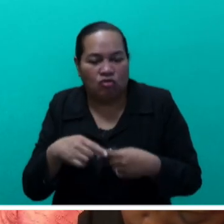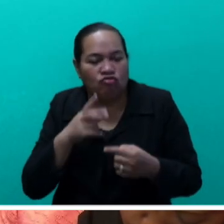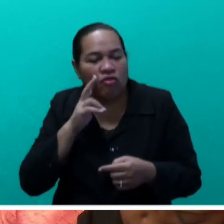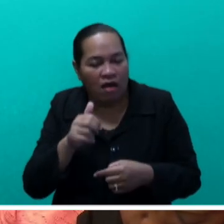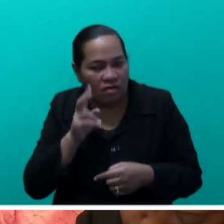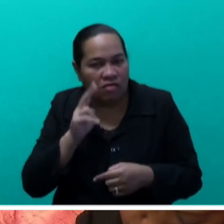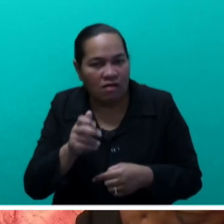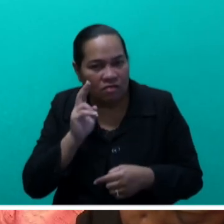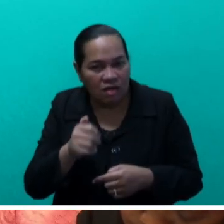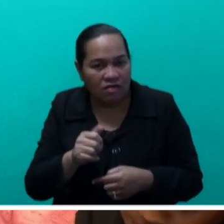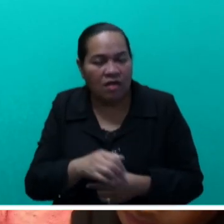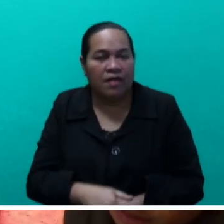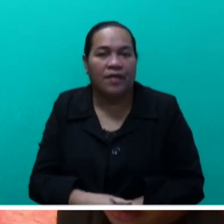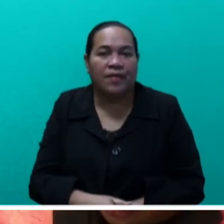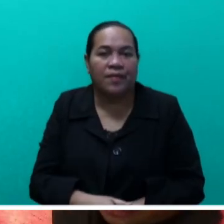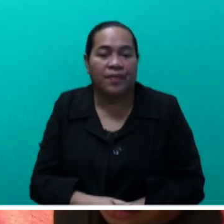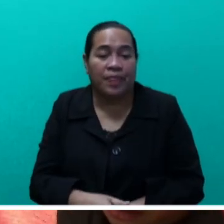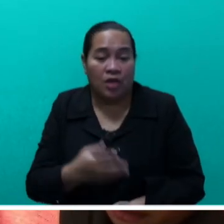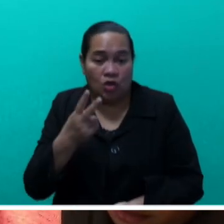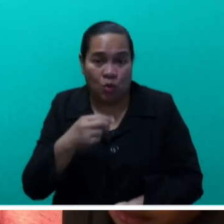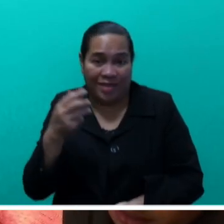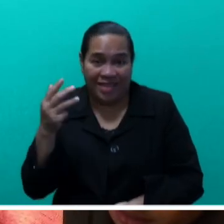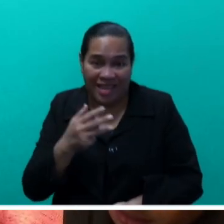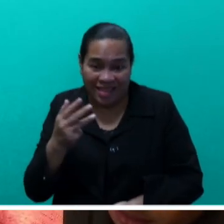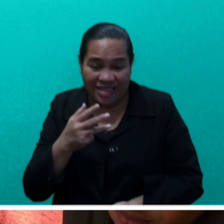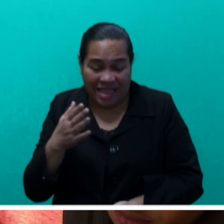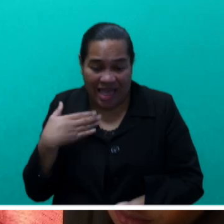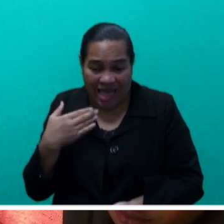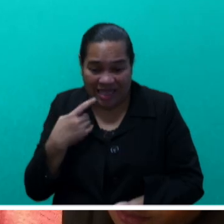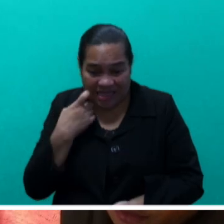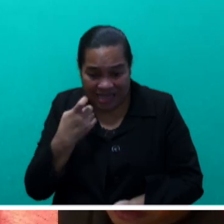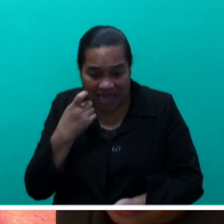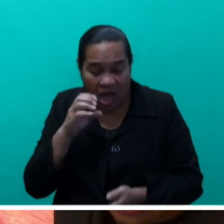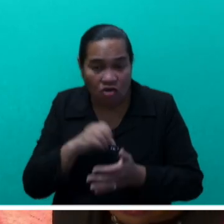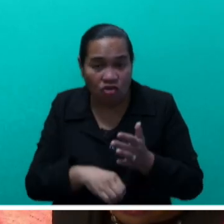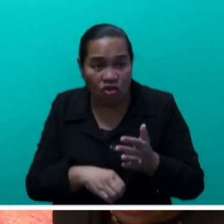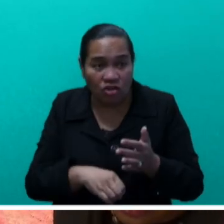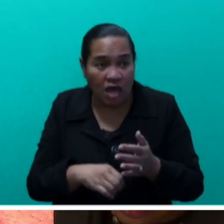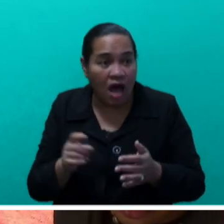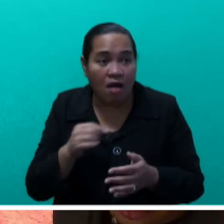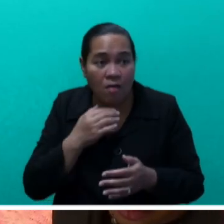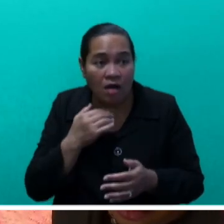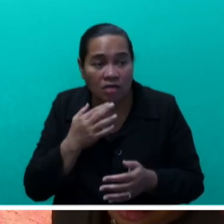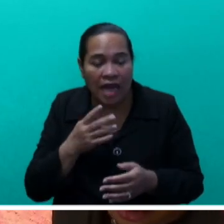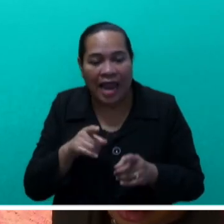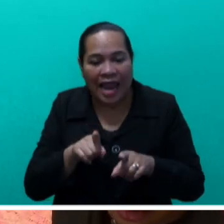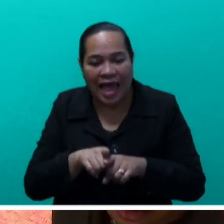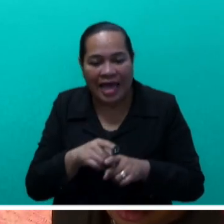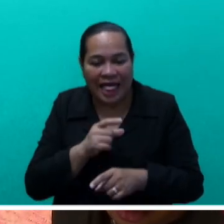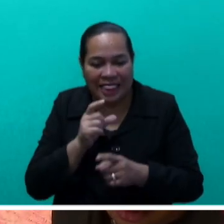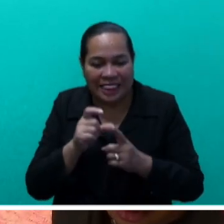and communities. In 2019, the healthcare costs for deaths and disability from NCDs, such as diabetes